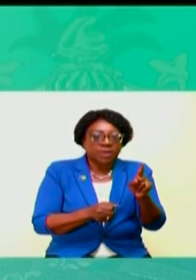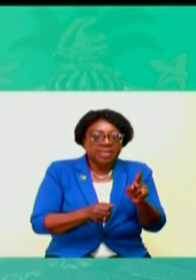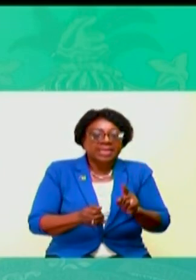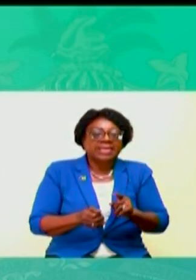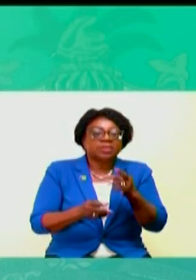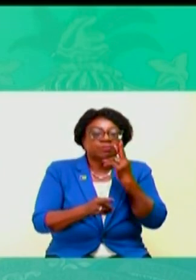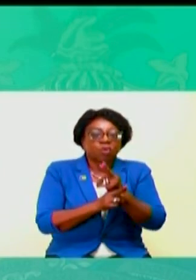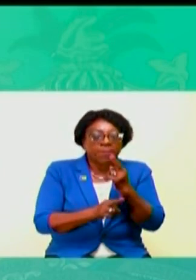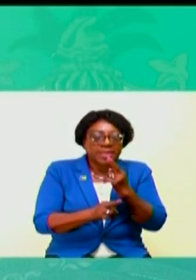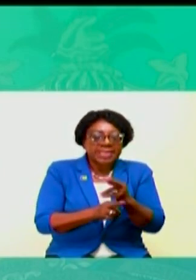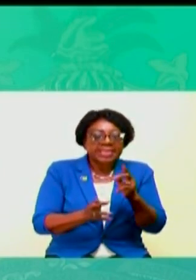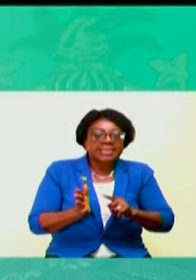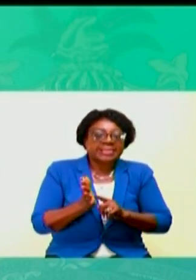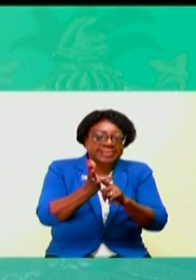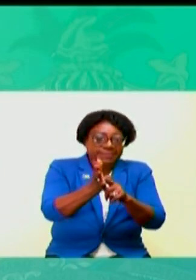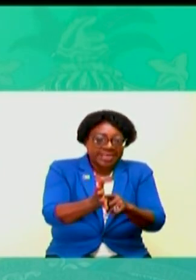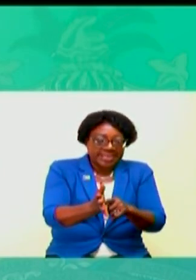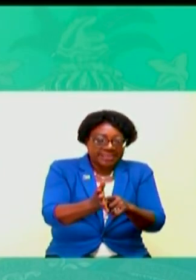displayed.